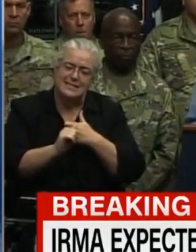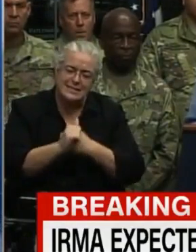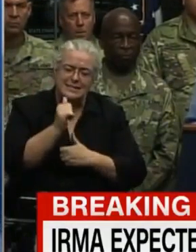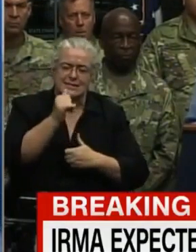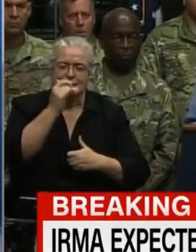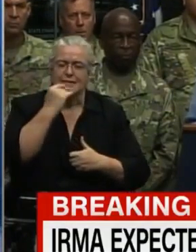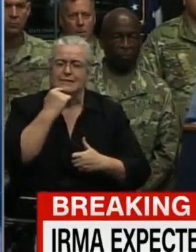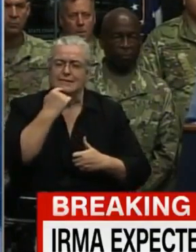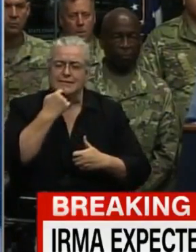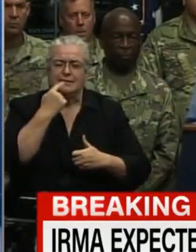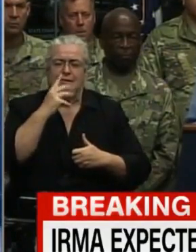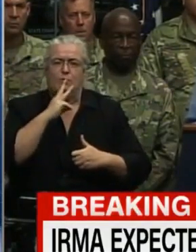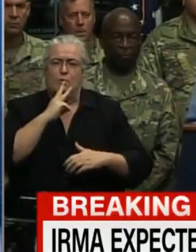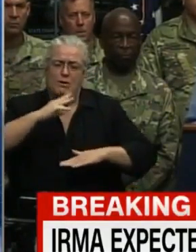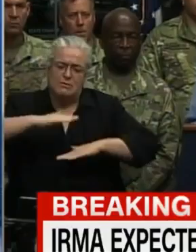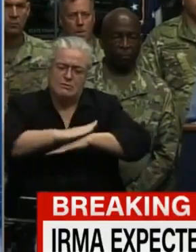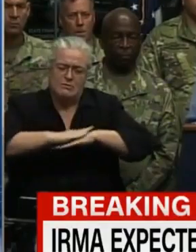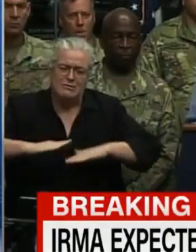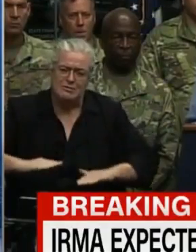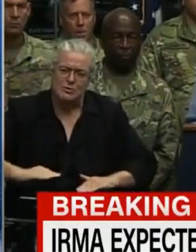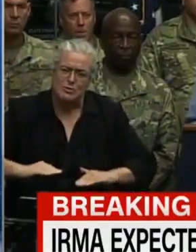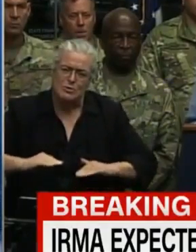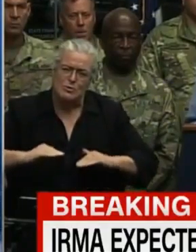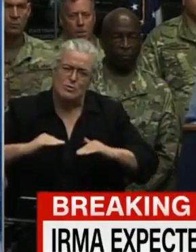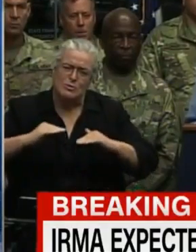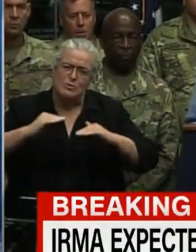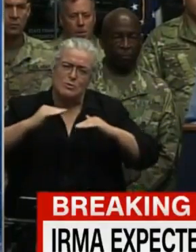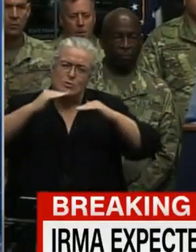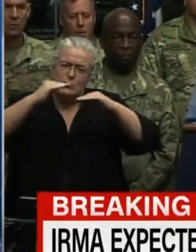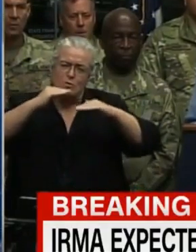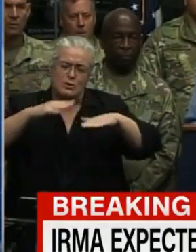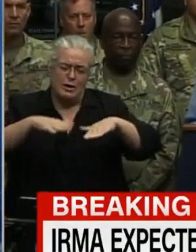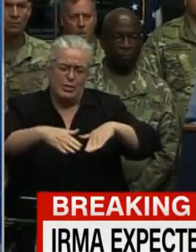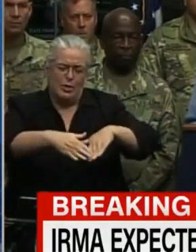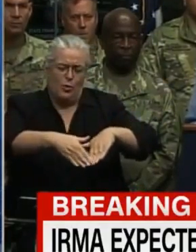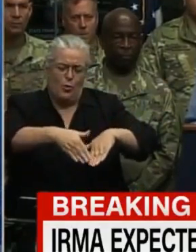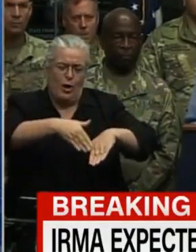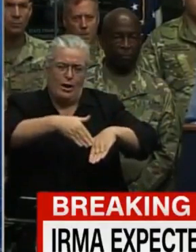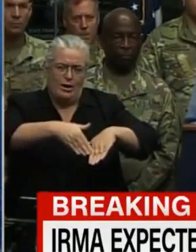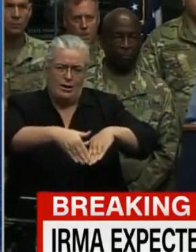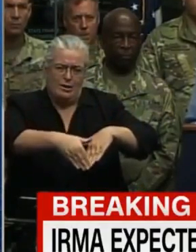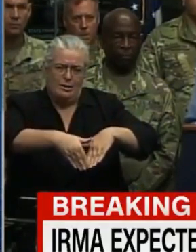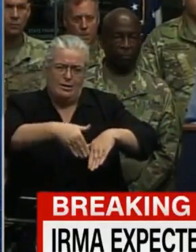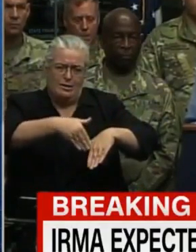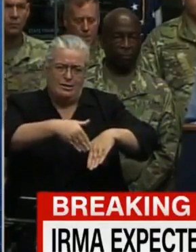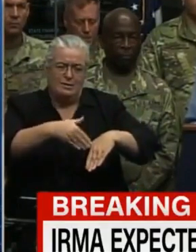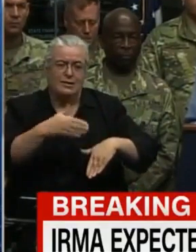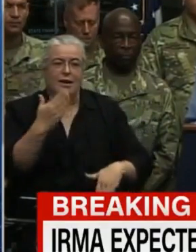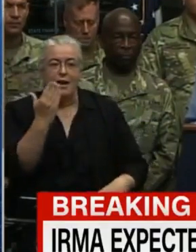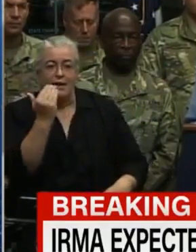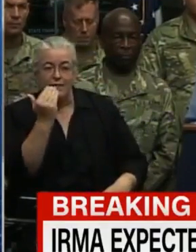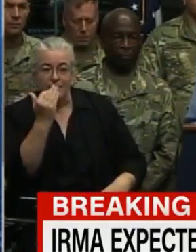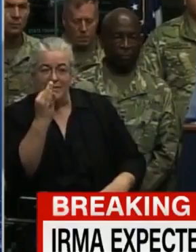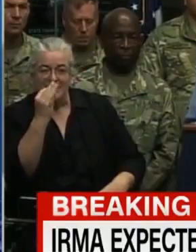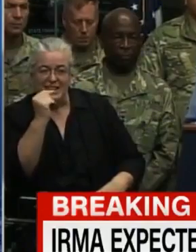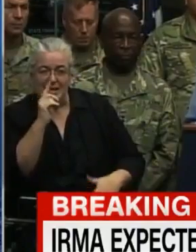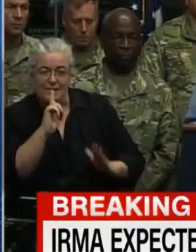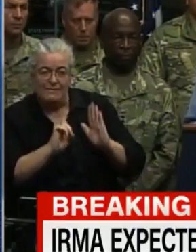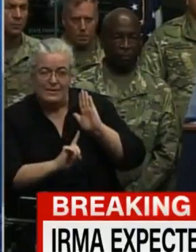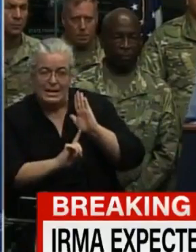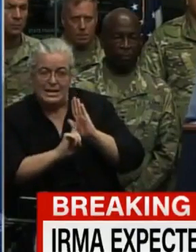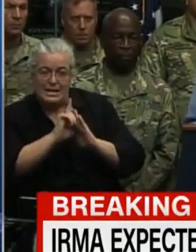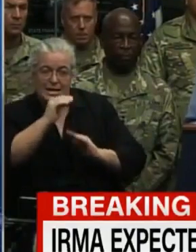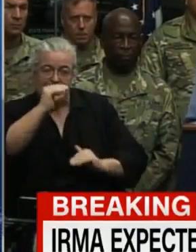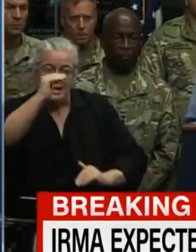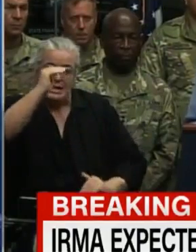storm surge along the entire west coast of Florida, and this has increased to 15 feet of impact above ground level